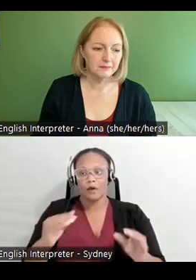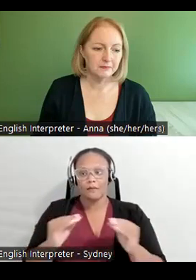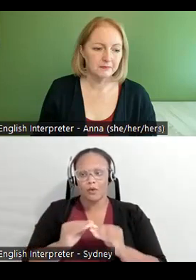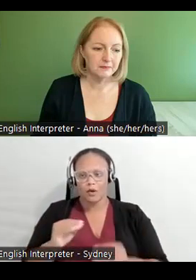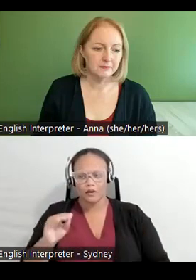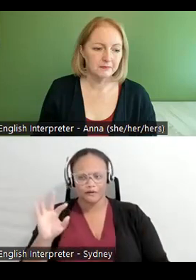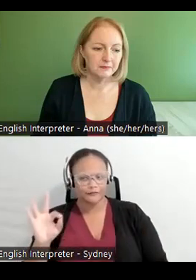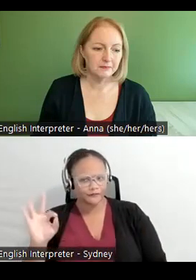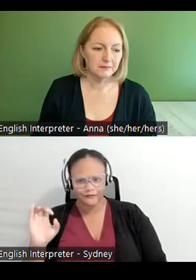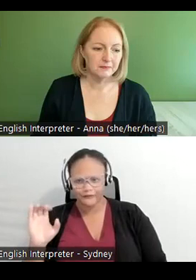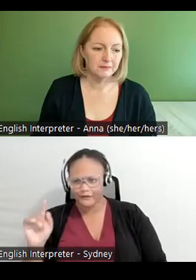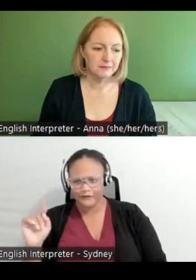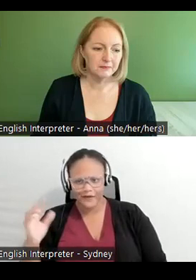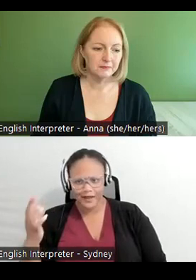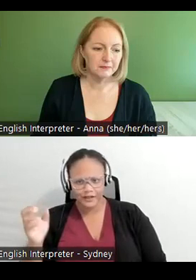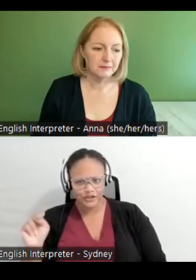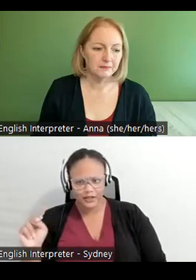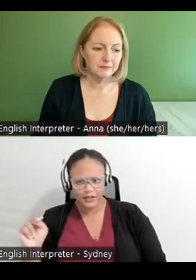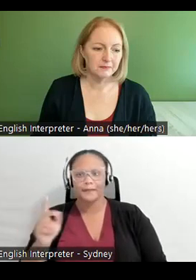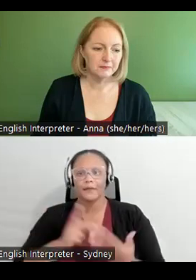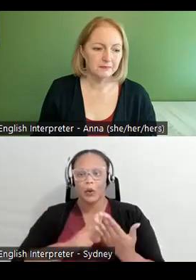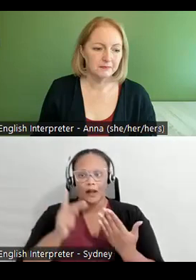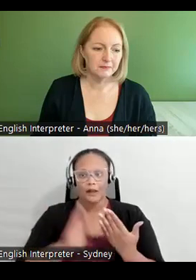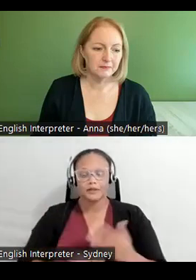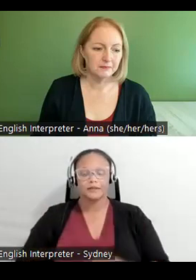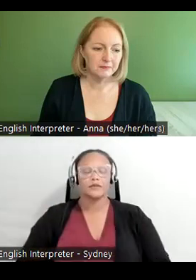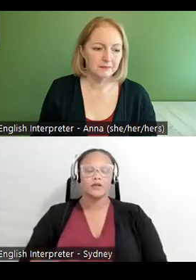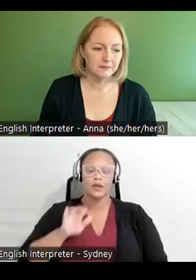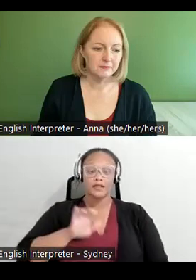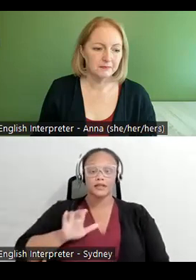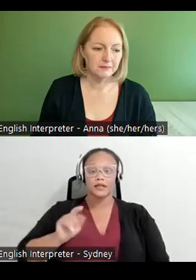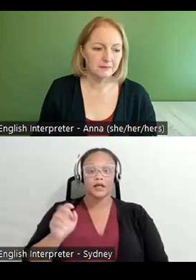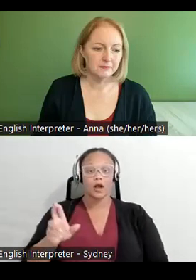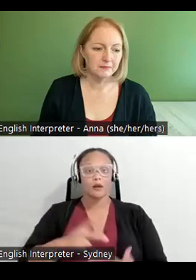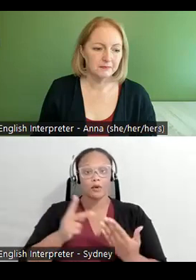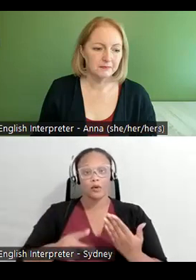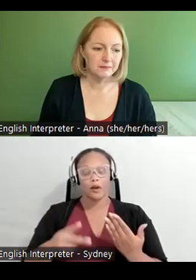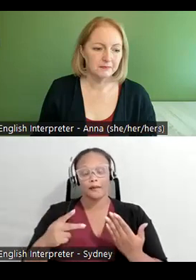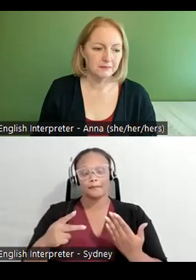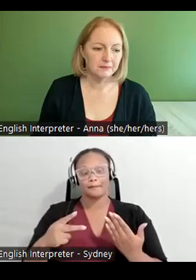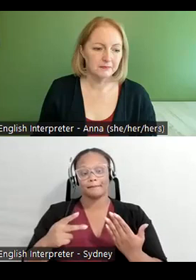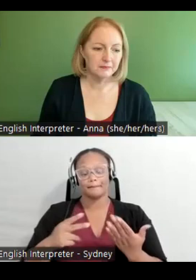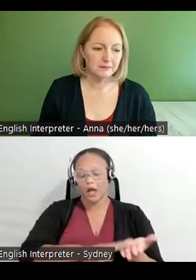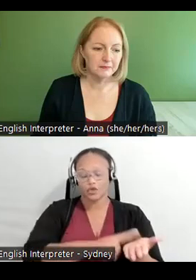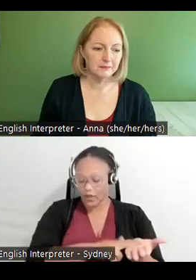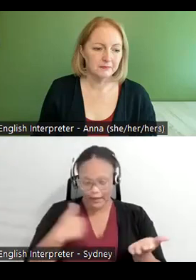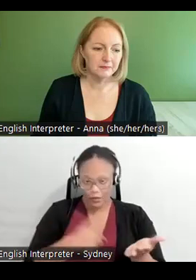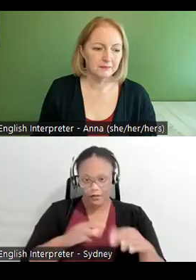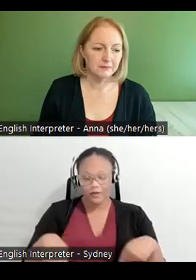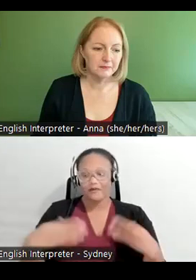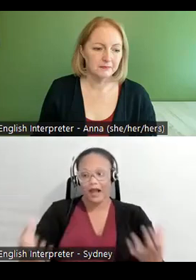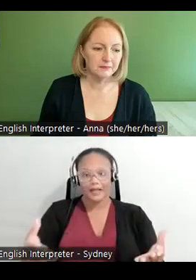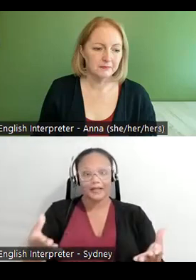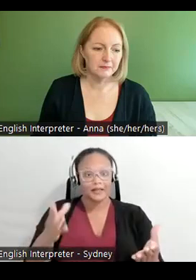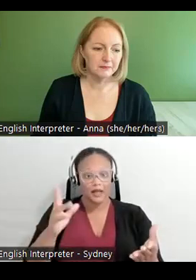programs? And so we just, the CCTR contract that we had provided a update in today's